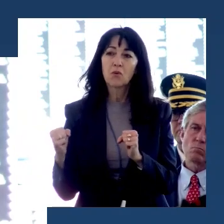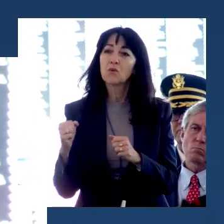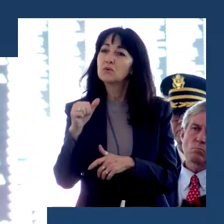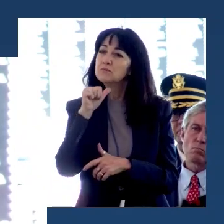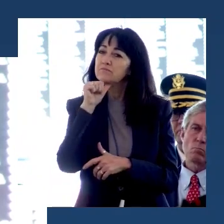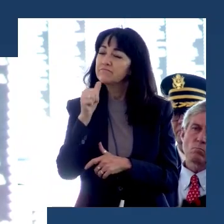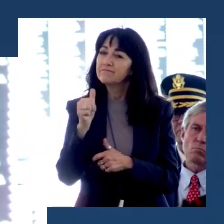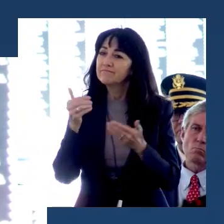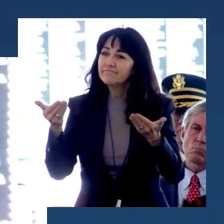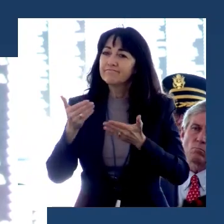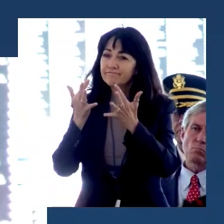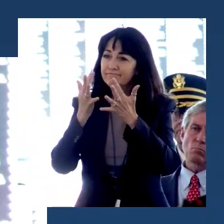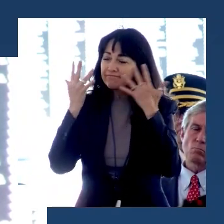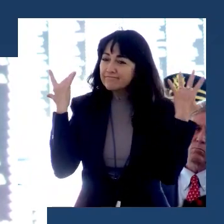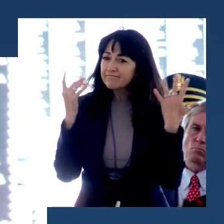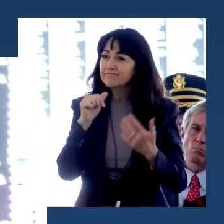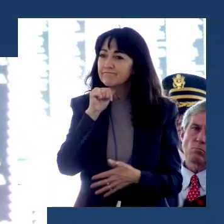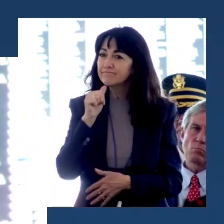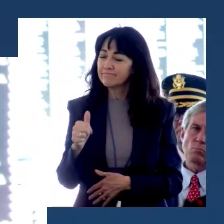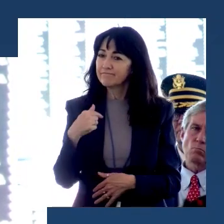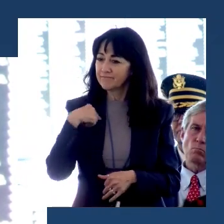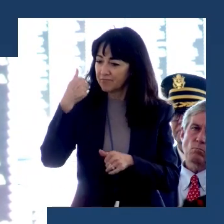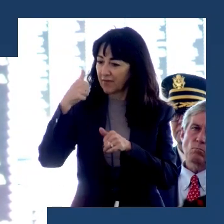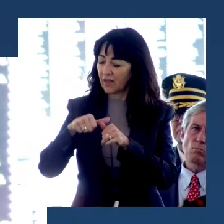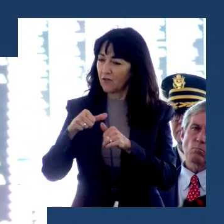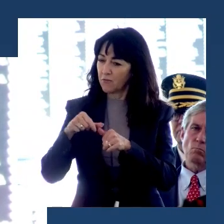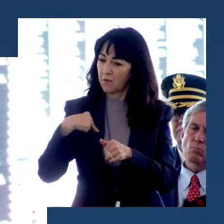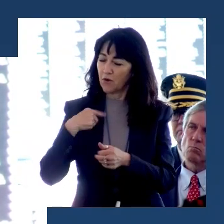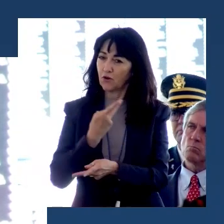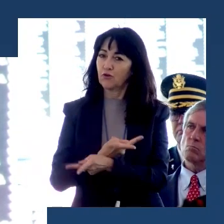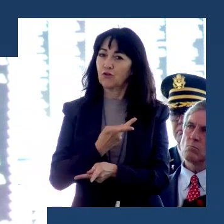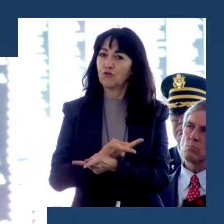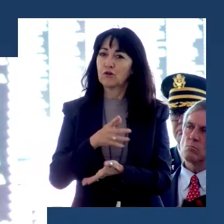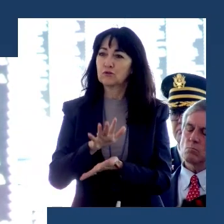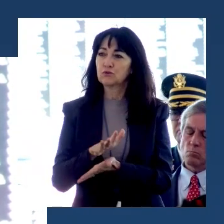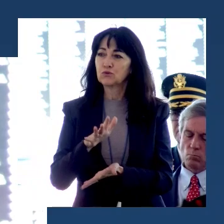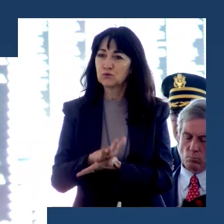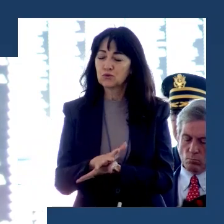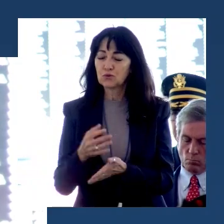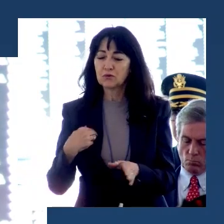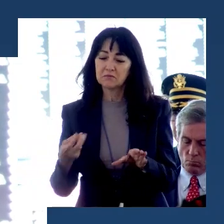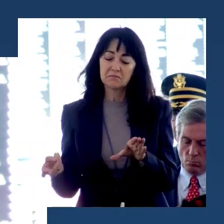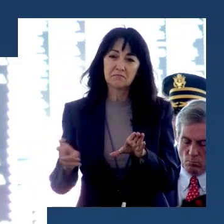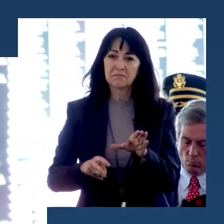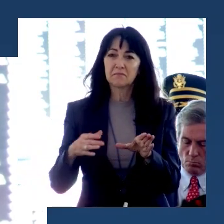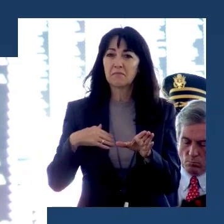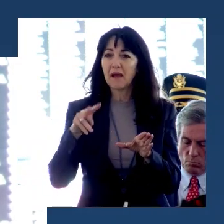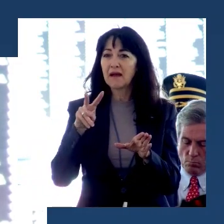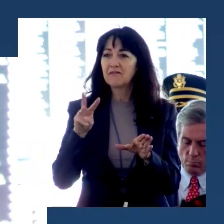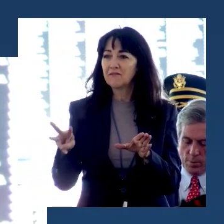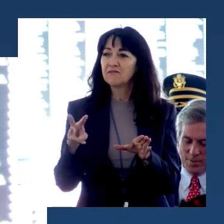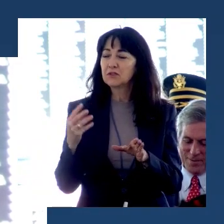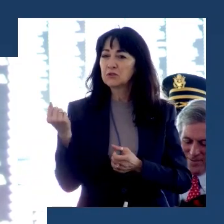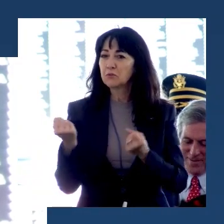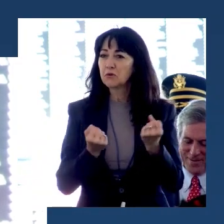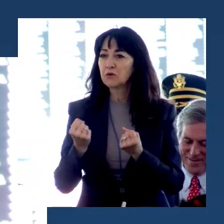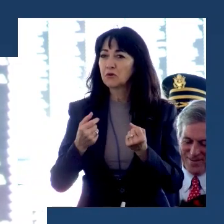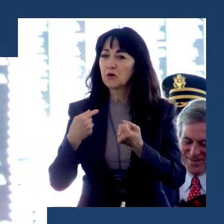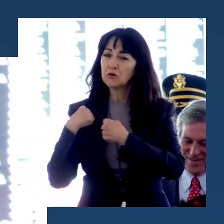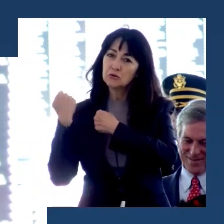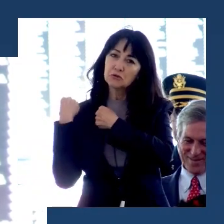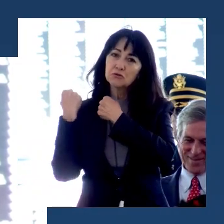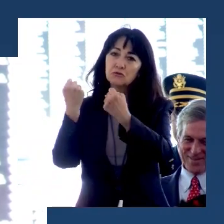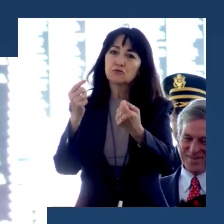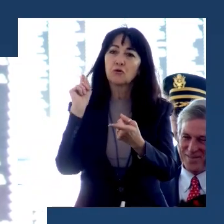to Delaware, got an MBA, and the first week I was in graduate school, I got in my Volkswagen Carmen Ghia with a rebuilt engine and drove out to the